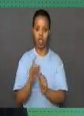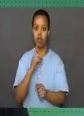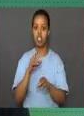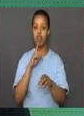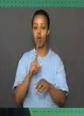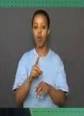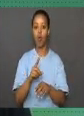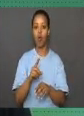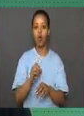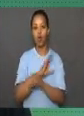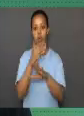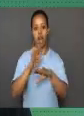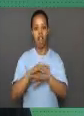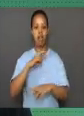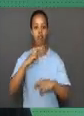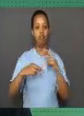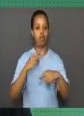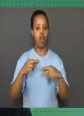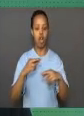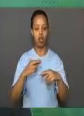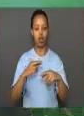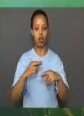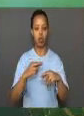the light-independent reactions.